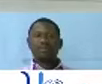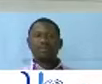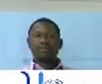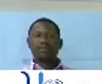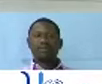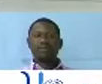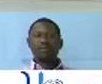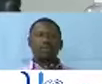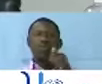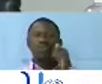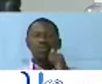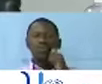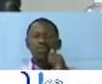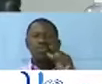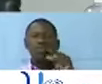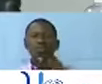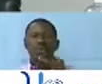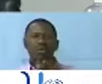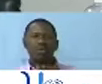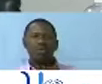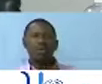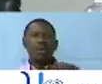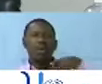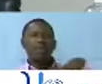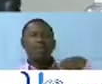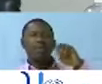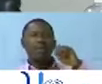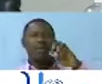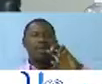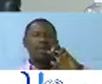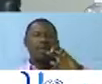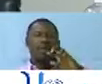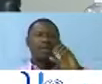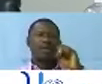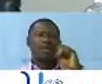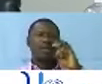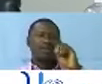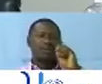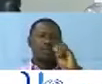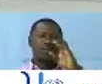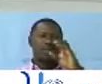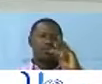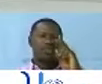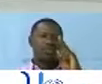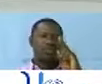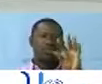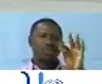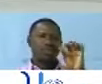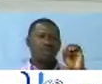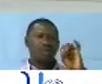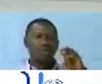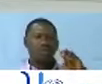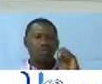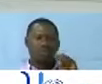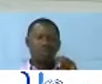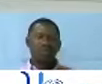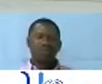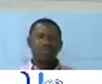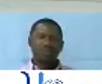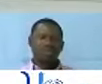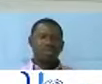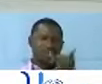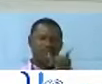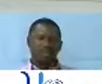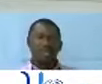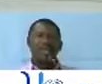You used the word persecution. Deliberately. There's a difference between